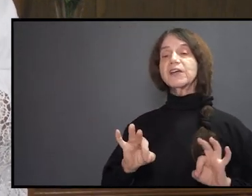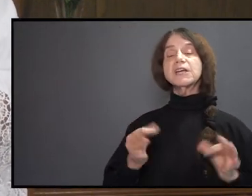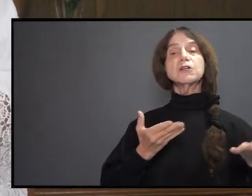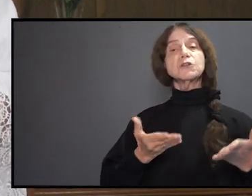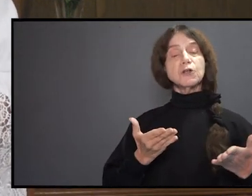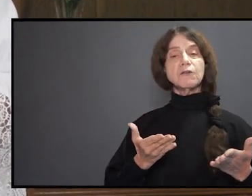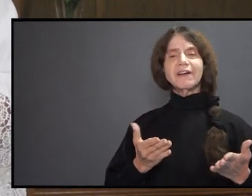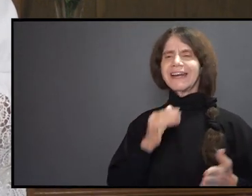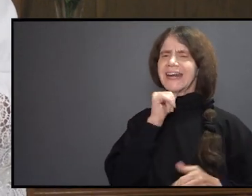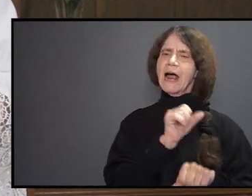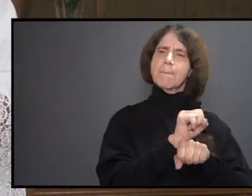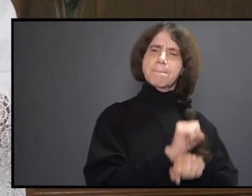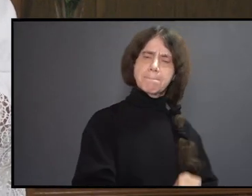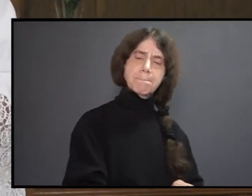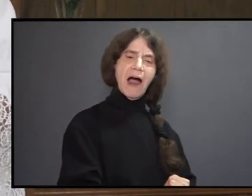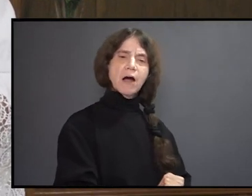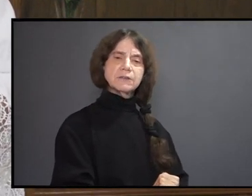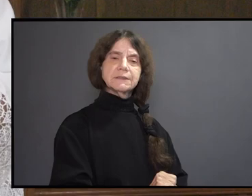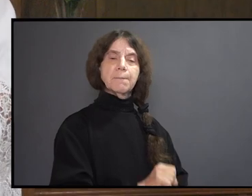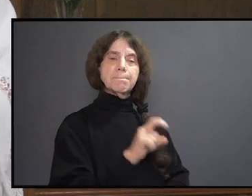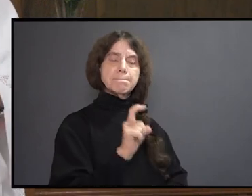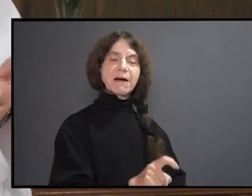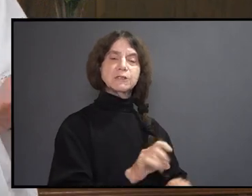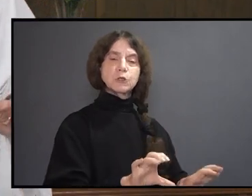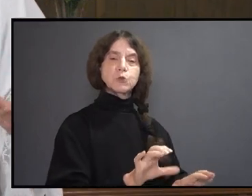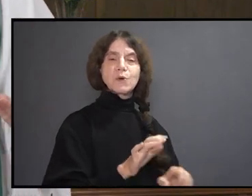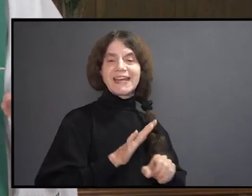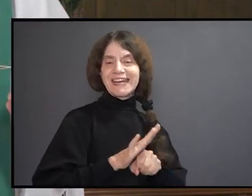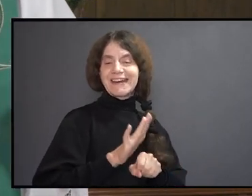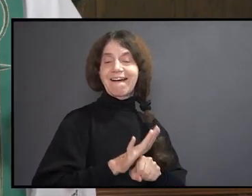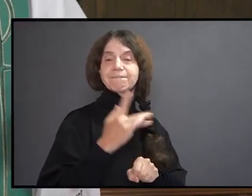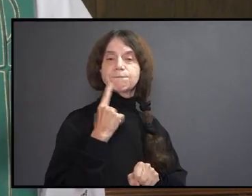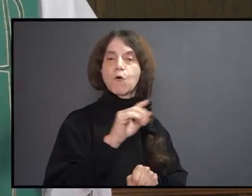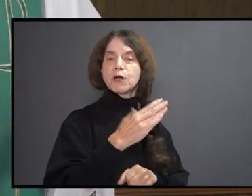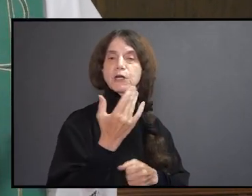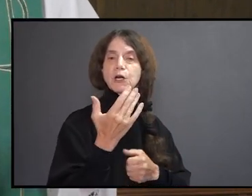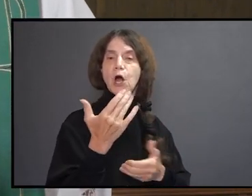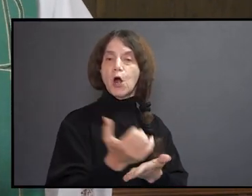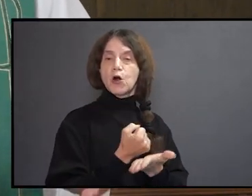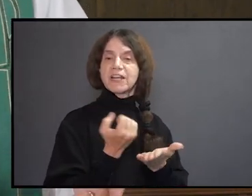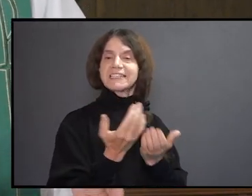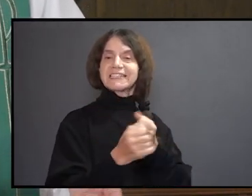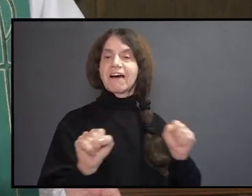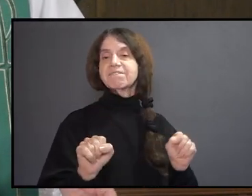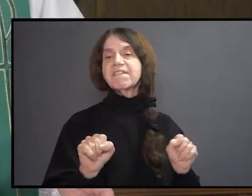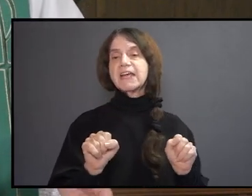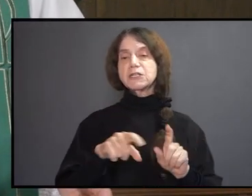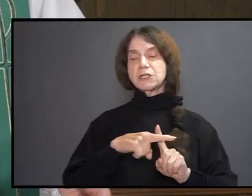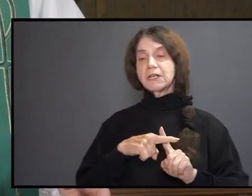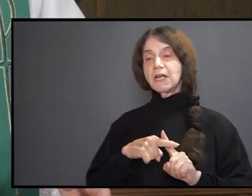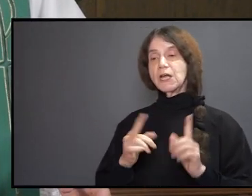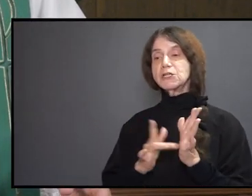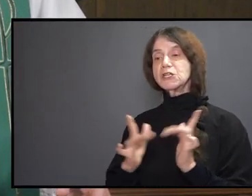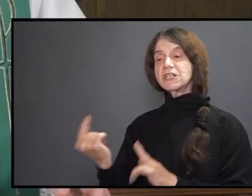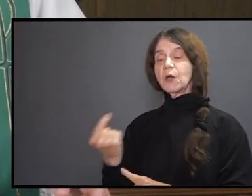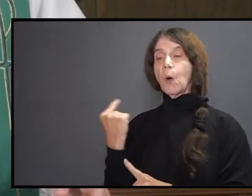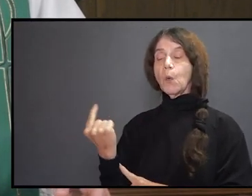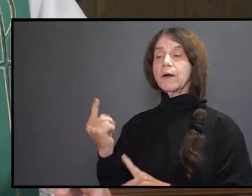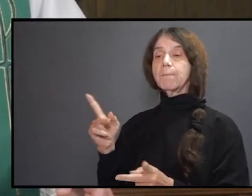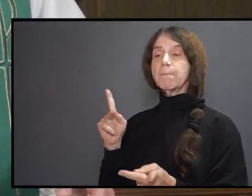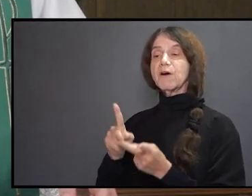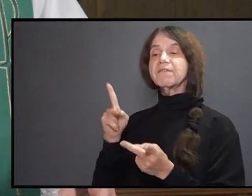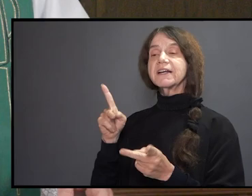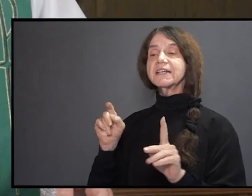serve and not bound to do just enough for your salvation. Jesus, who alone is good, has done what you